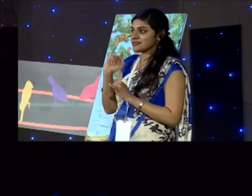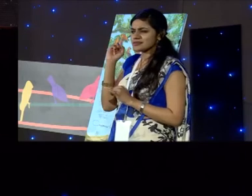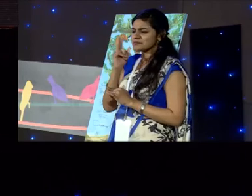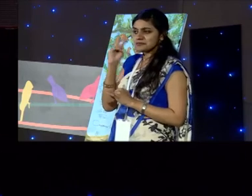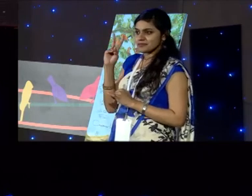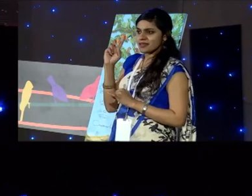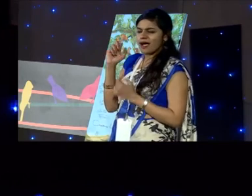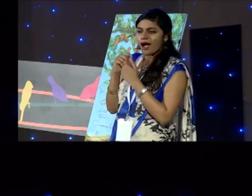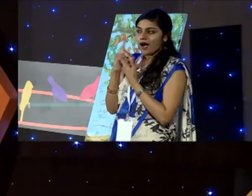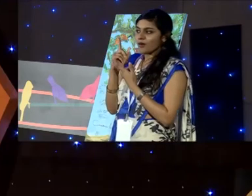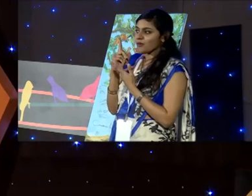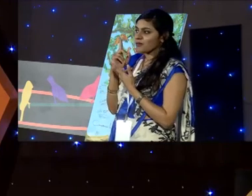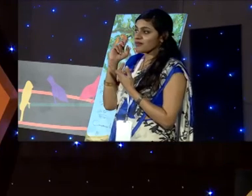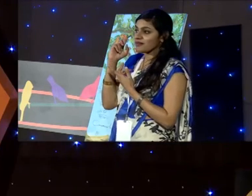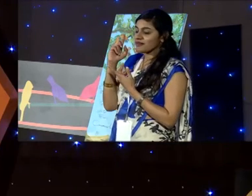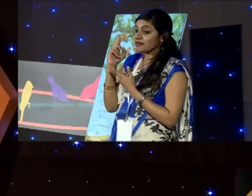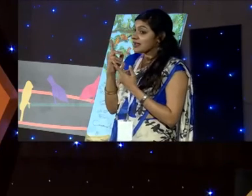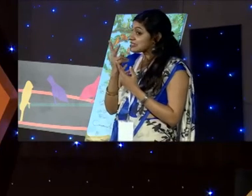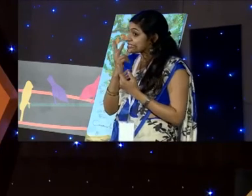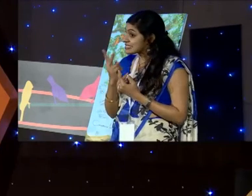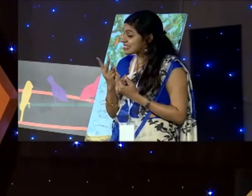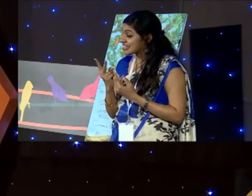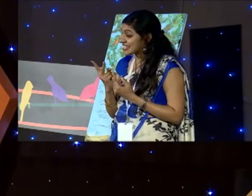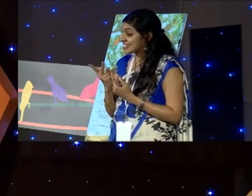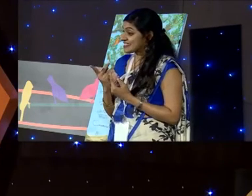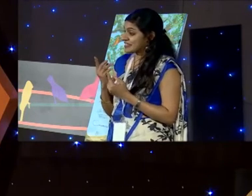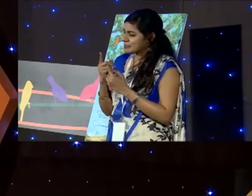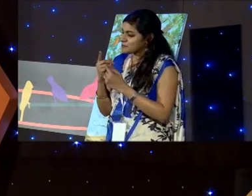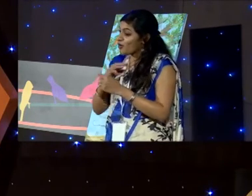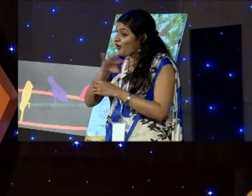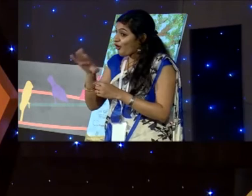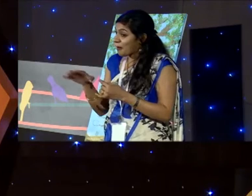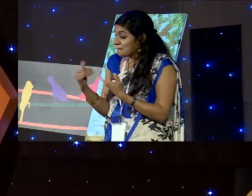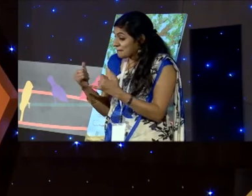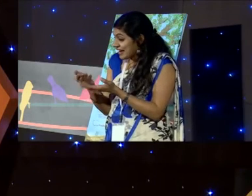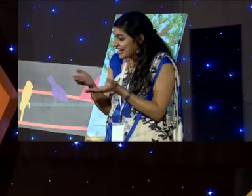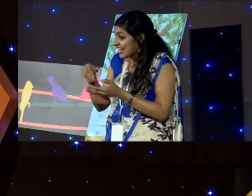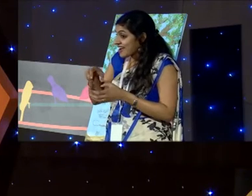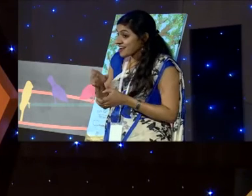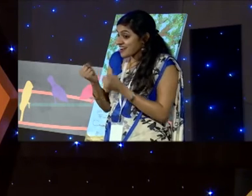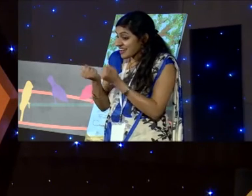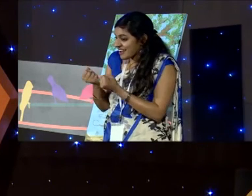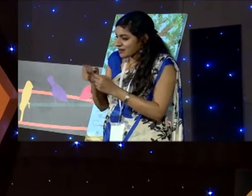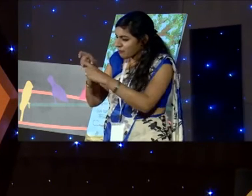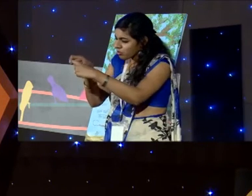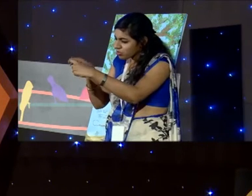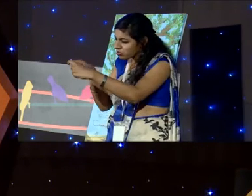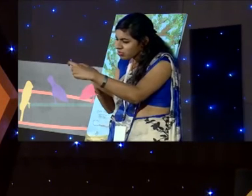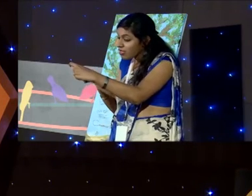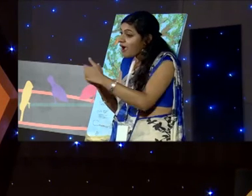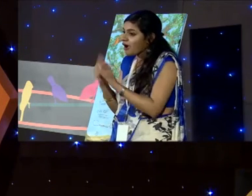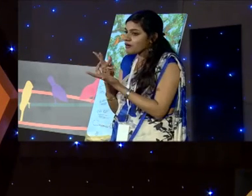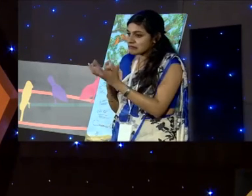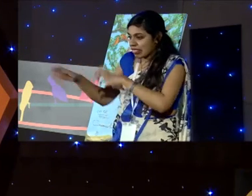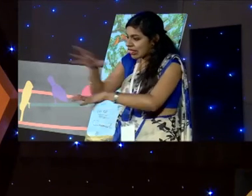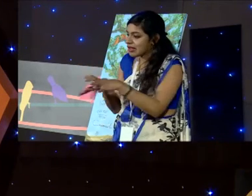is fascinated by patterns, and he's lining up his toys, his little cars, in very specific